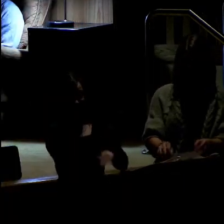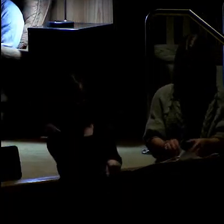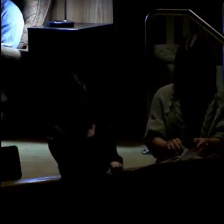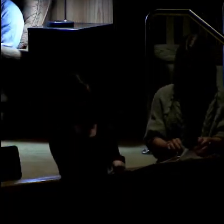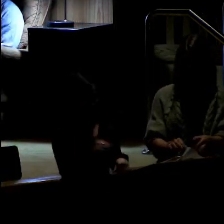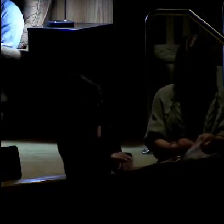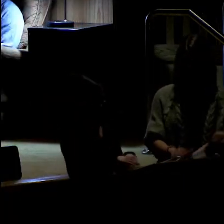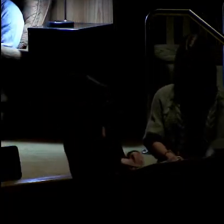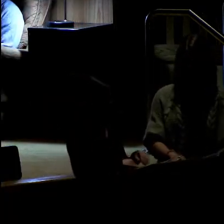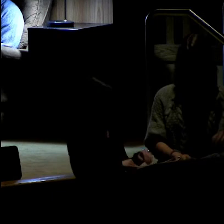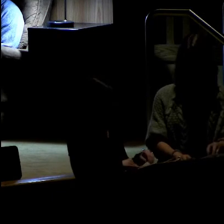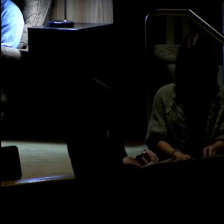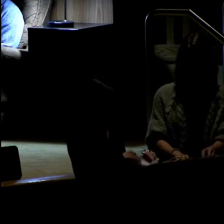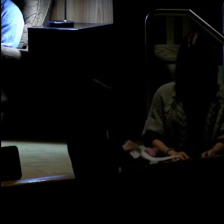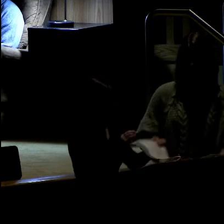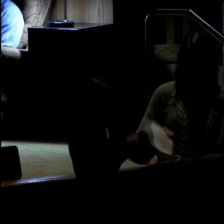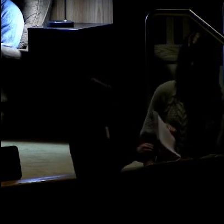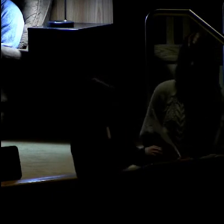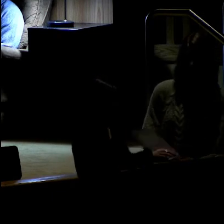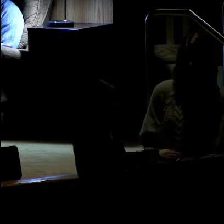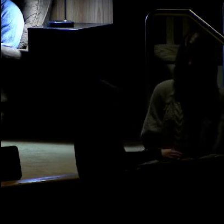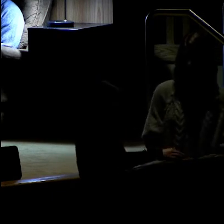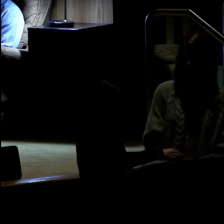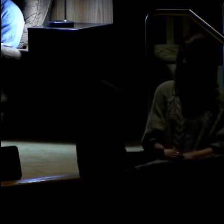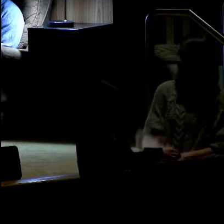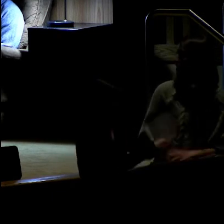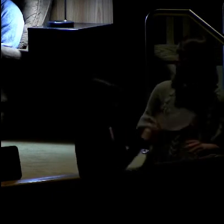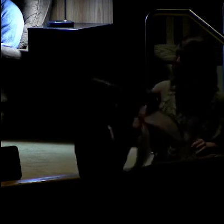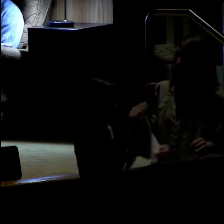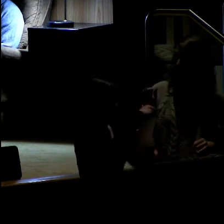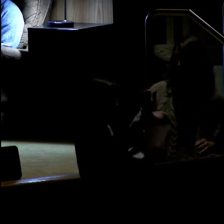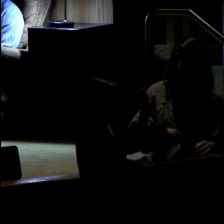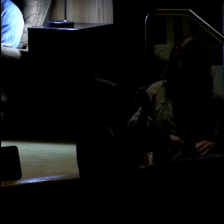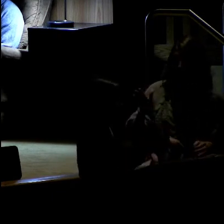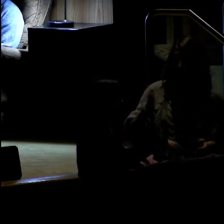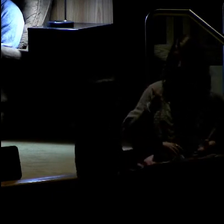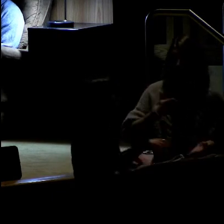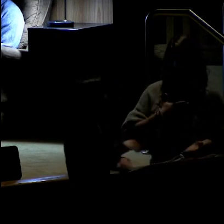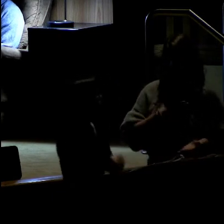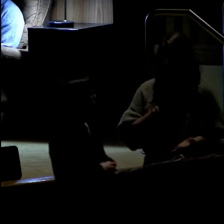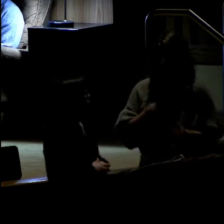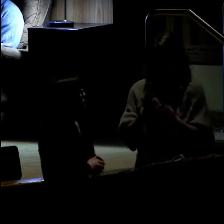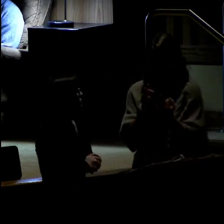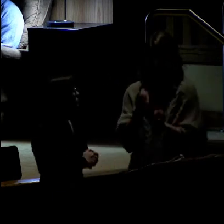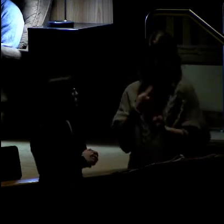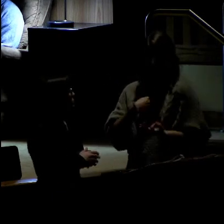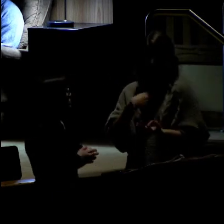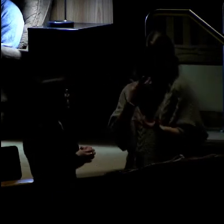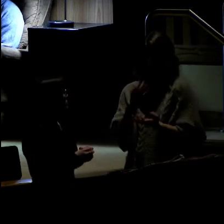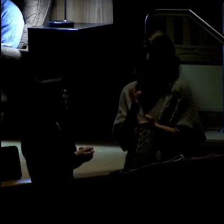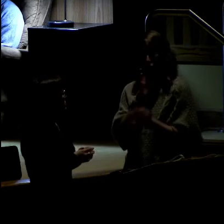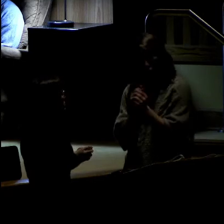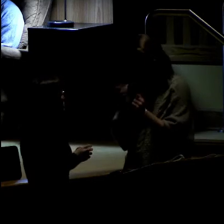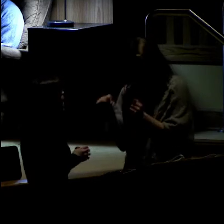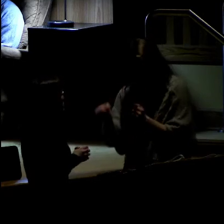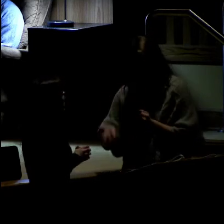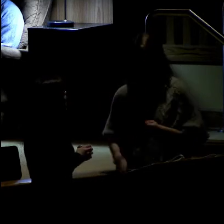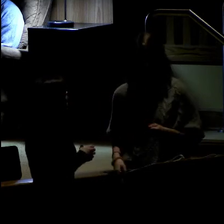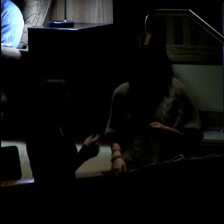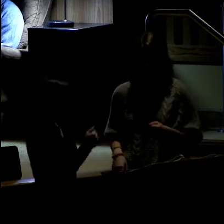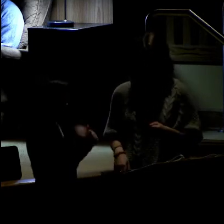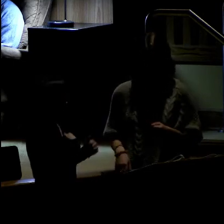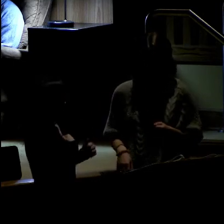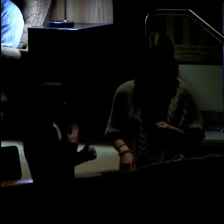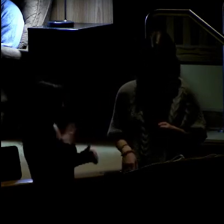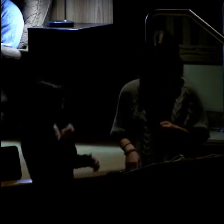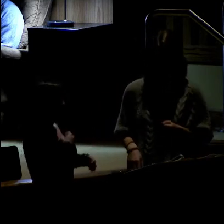Sir? My family and I would like to have a word with you. With me?